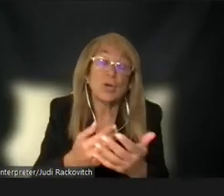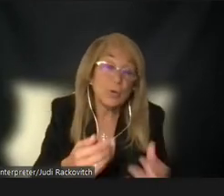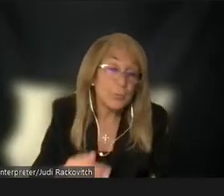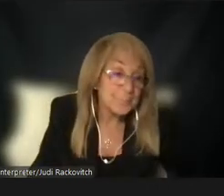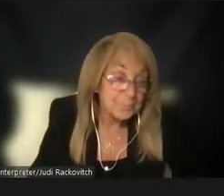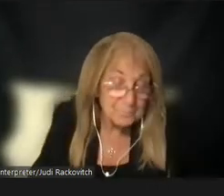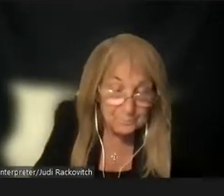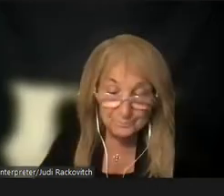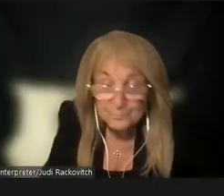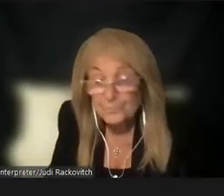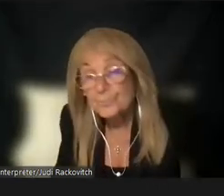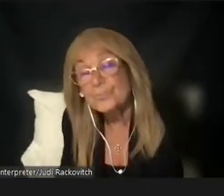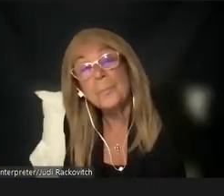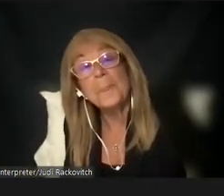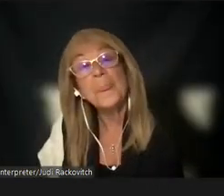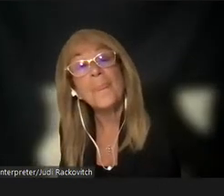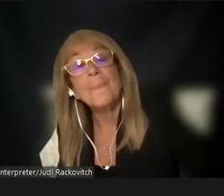rail.